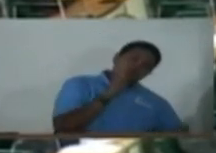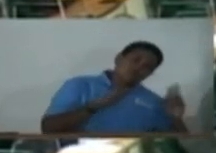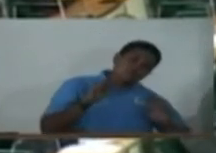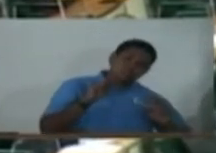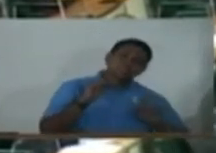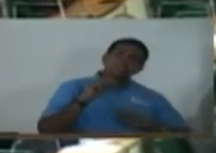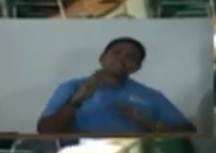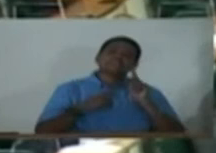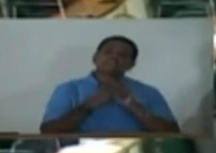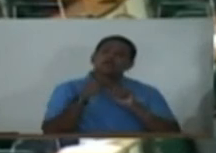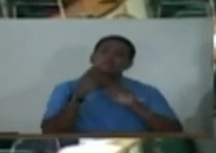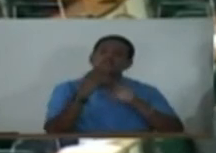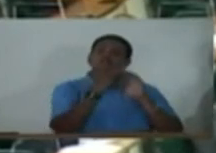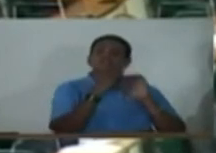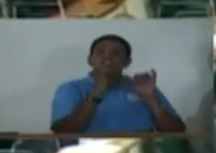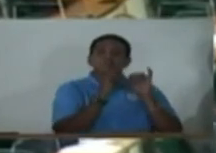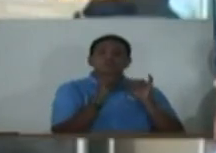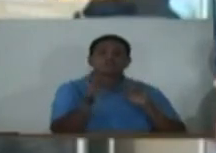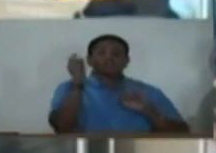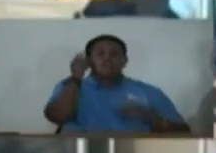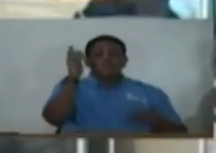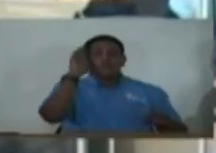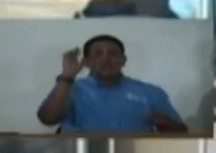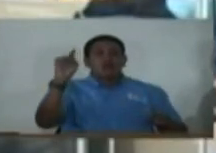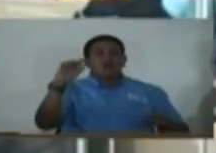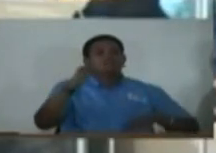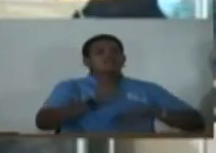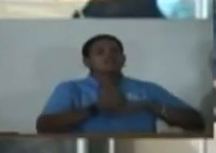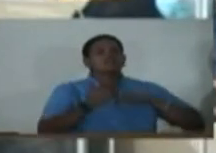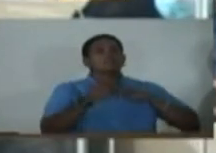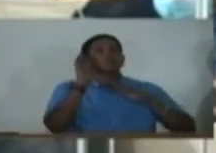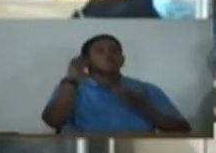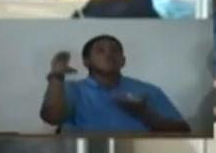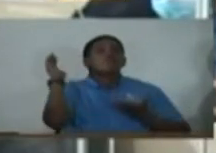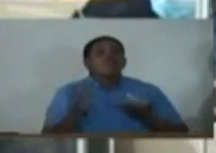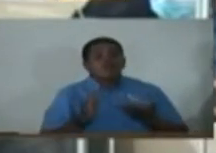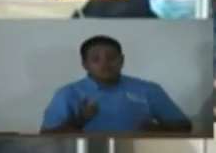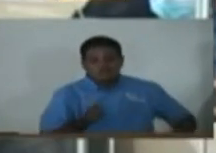of restrictive measures that the government would have to implement would be less.